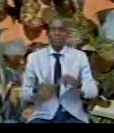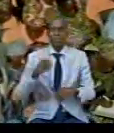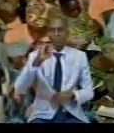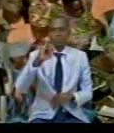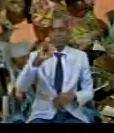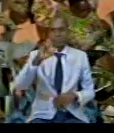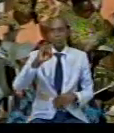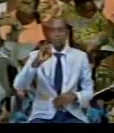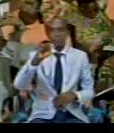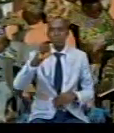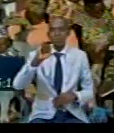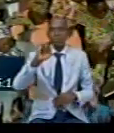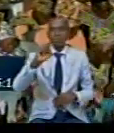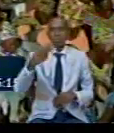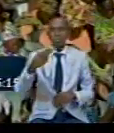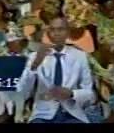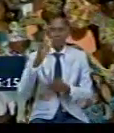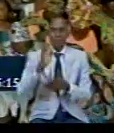Isaiah